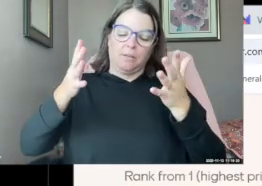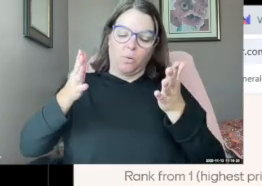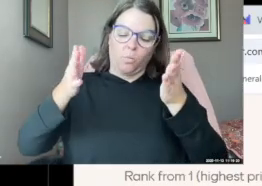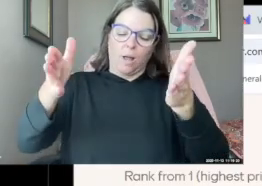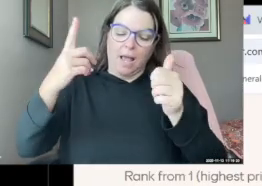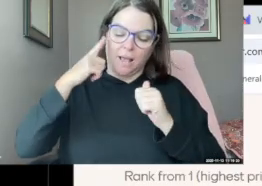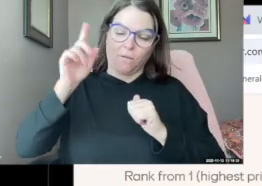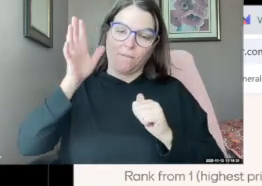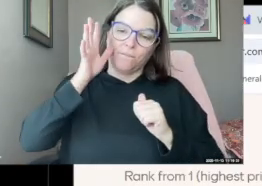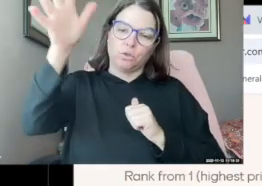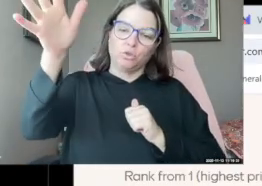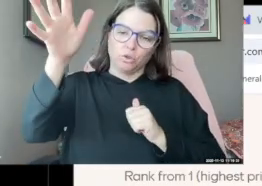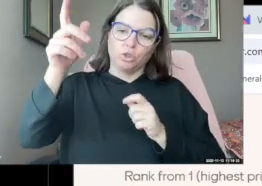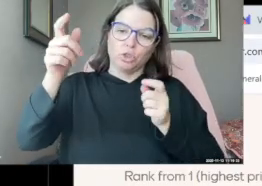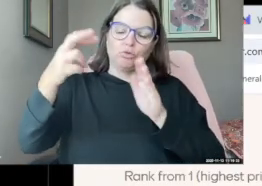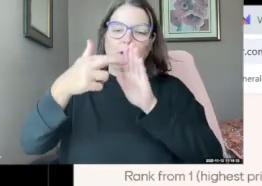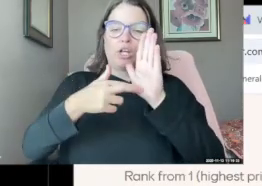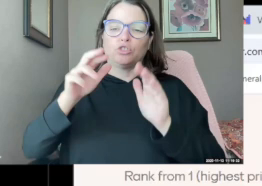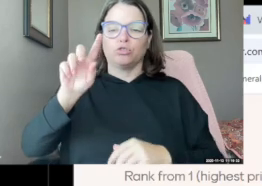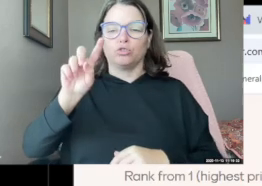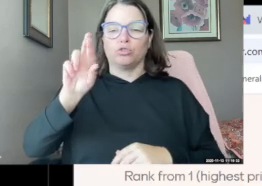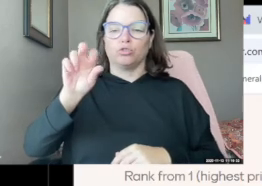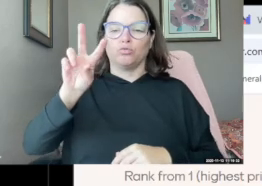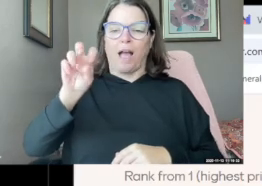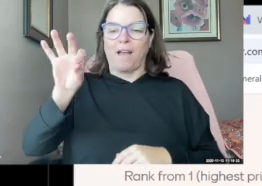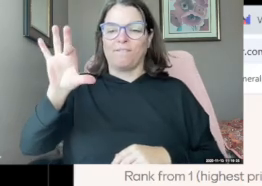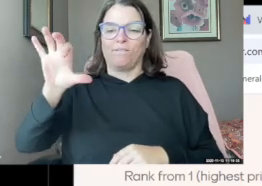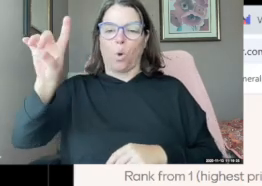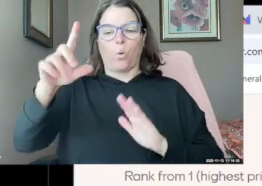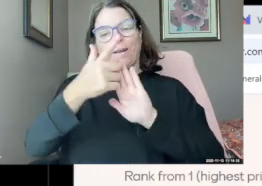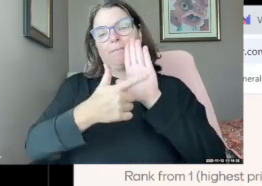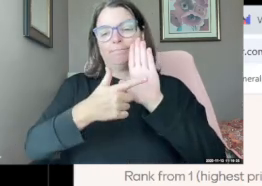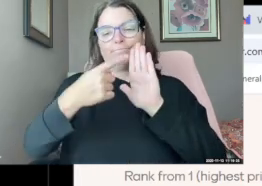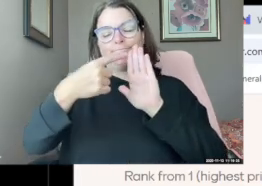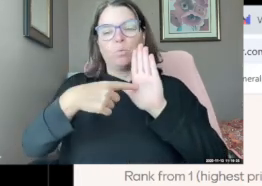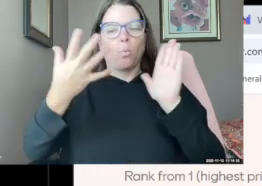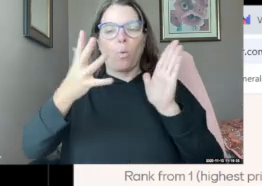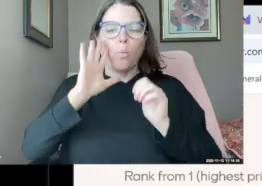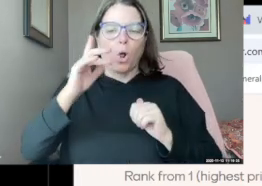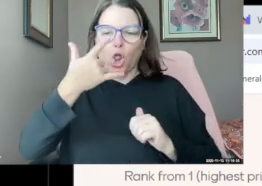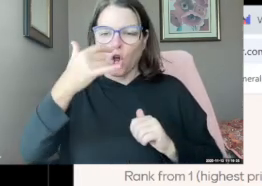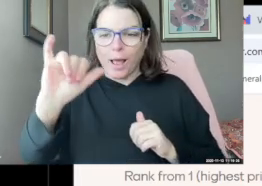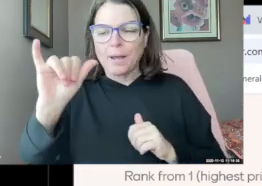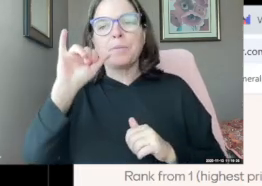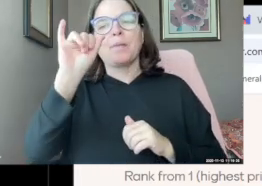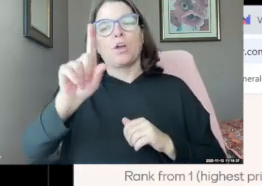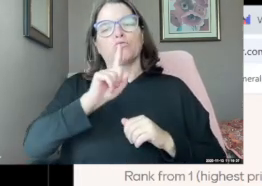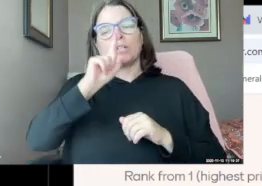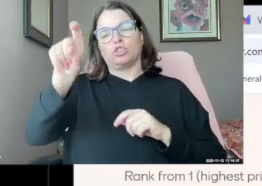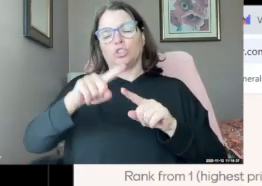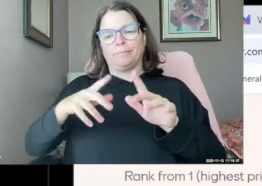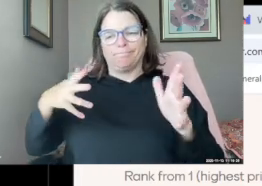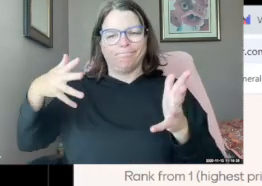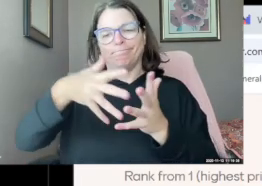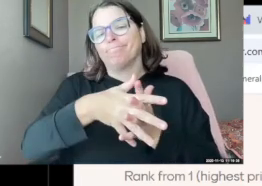infrastructure in order to pave the way for whatever the future regulations, the drive forward regulations are really going to look